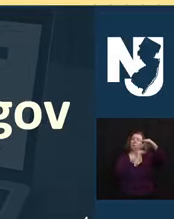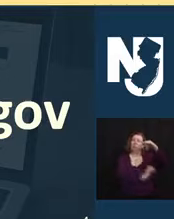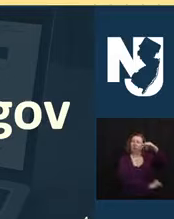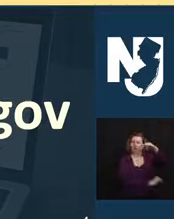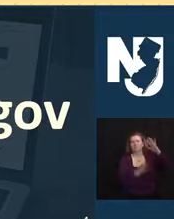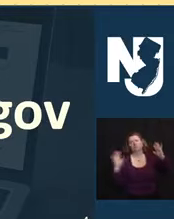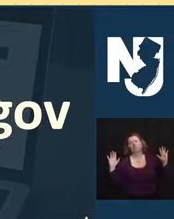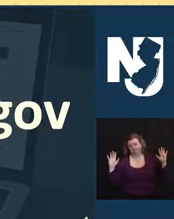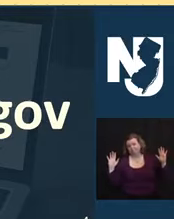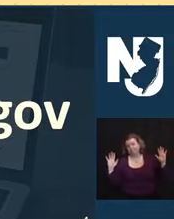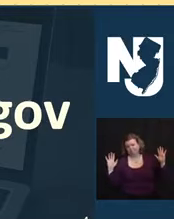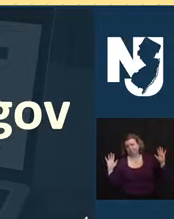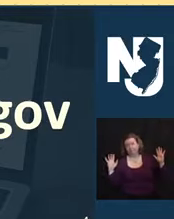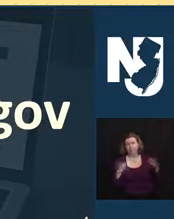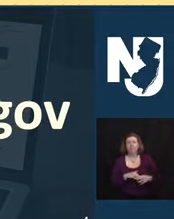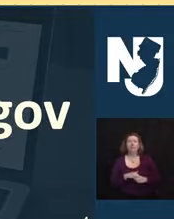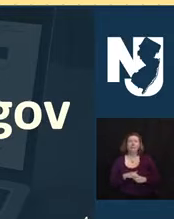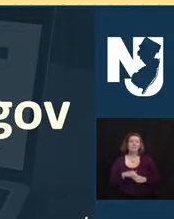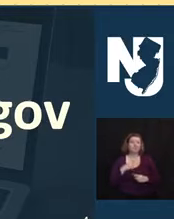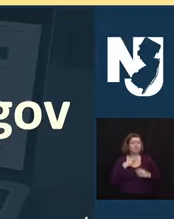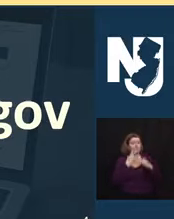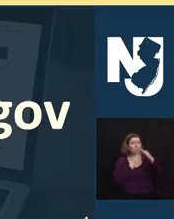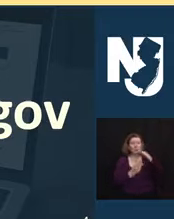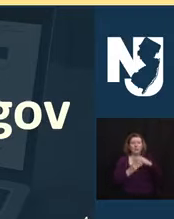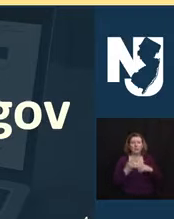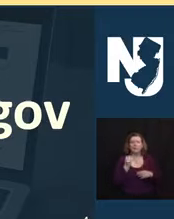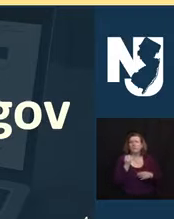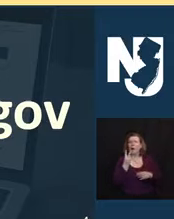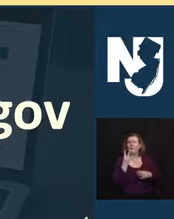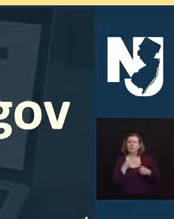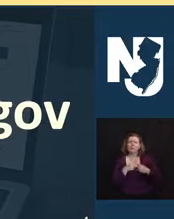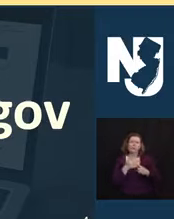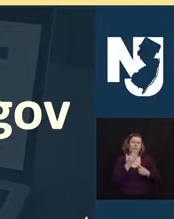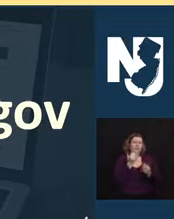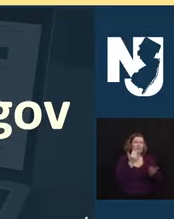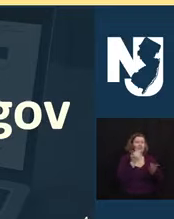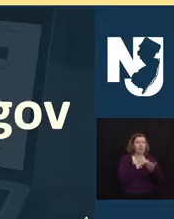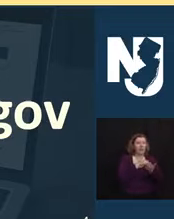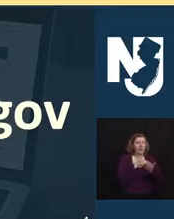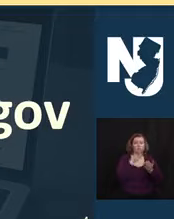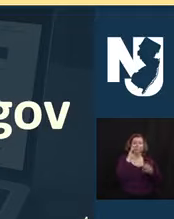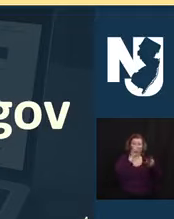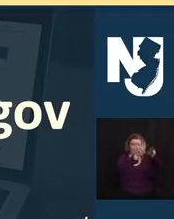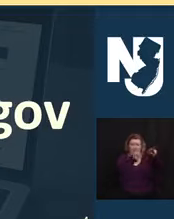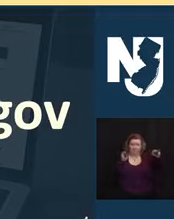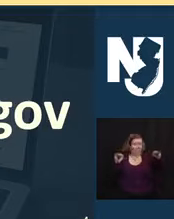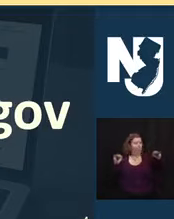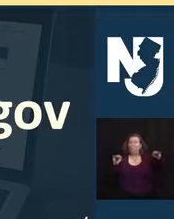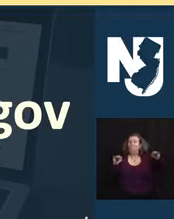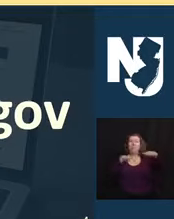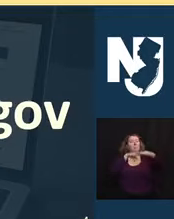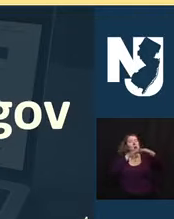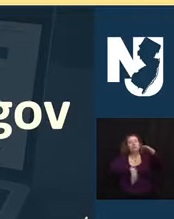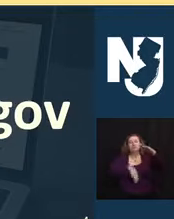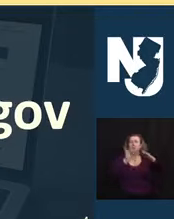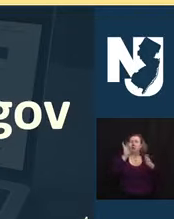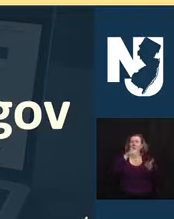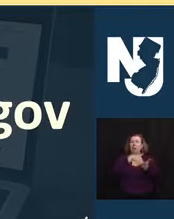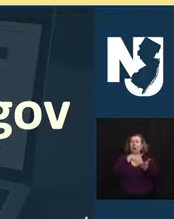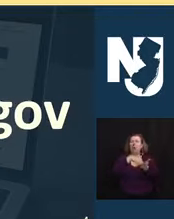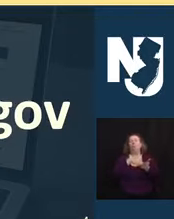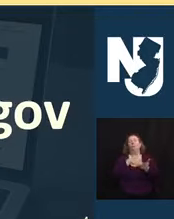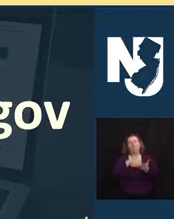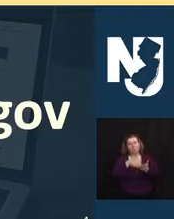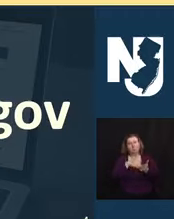scenarios, 12 to 15,000 at one point bed use. Folks, you're the reason why we did not see those awful